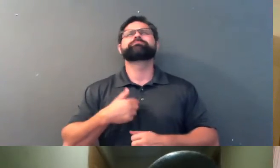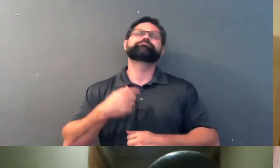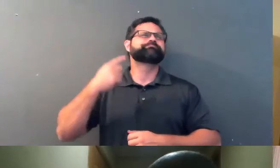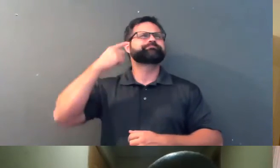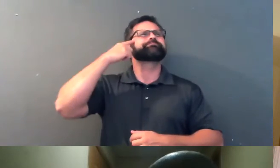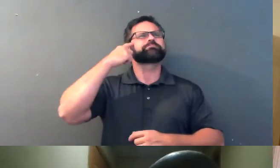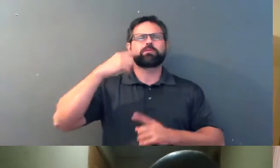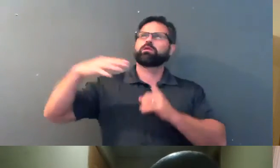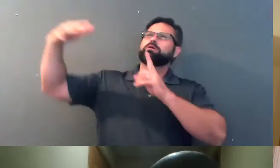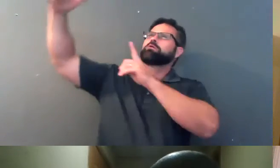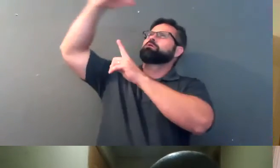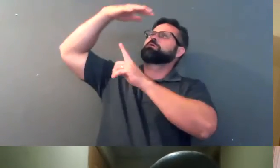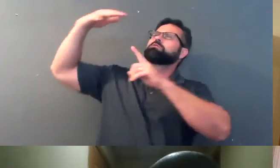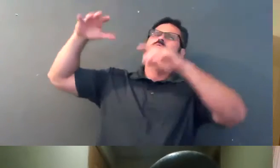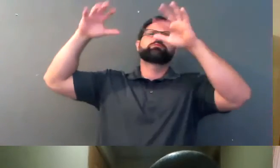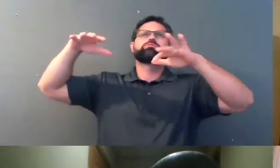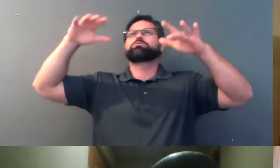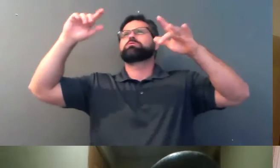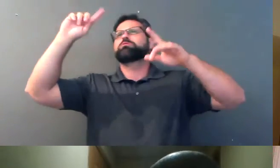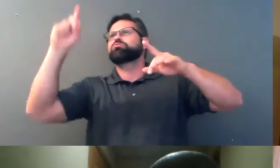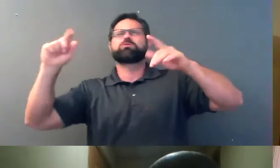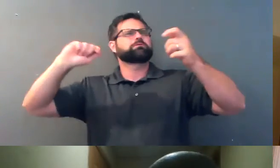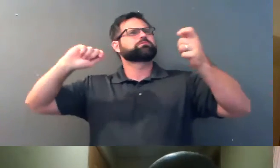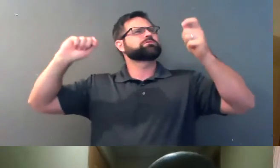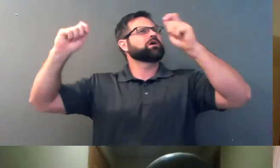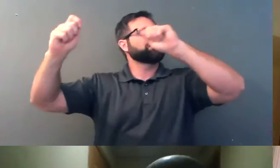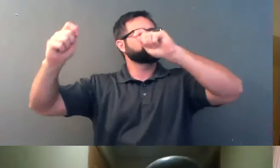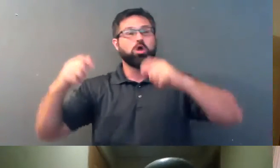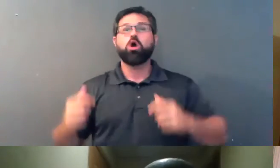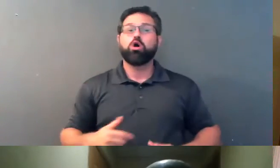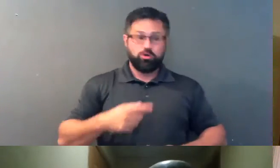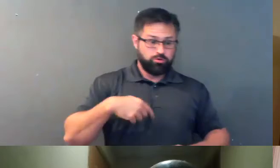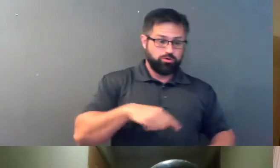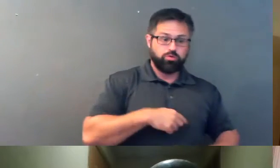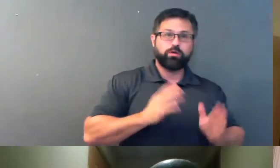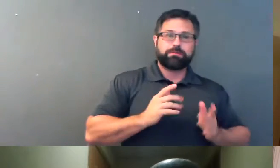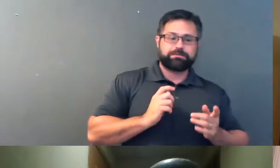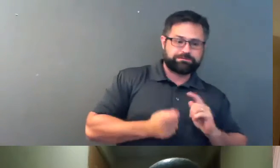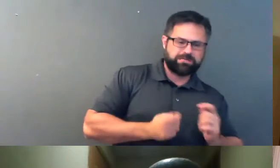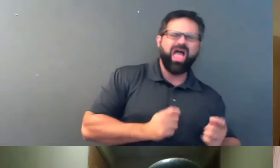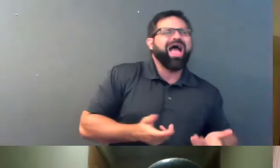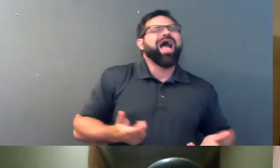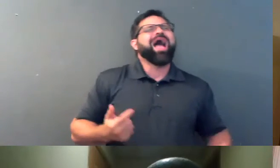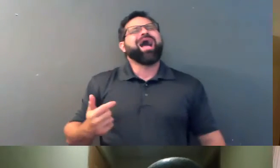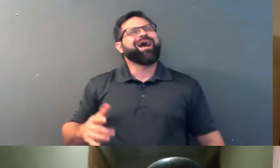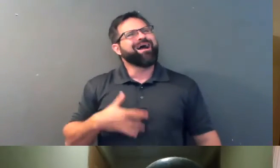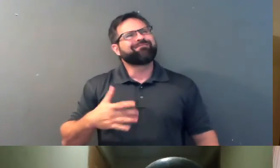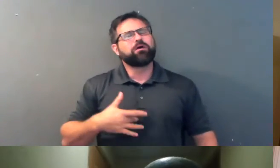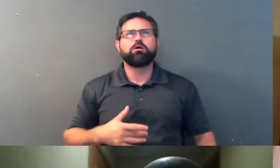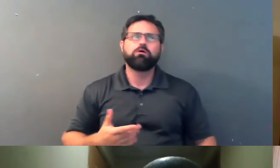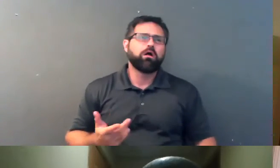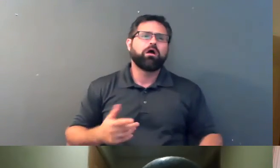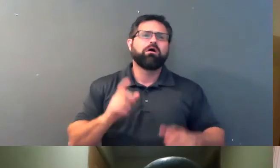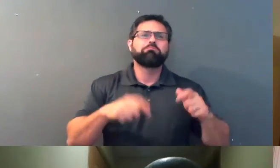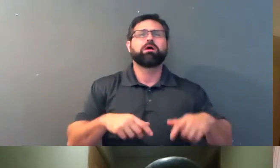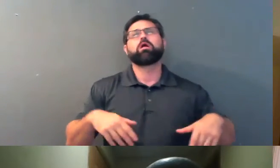wondering, beyond the focus on adaptation, which sometimes feels like a resignation to climate change, how